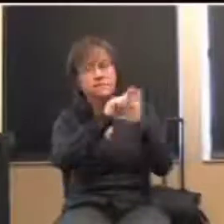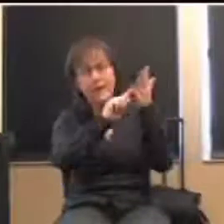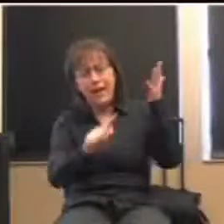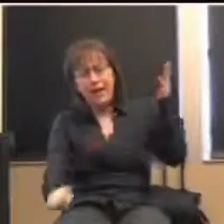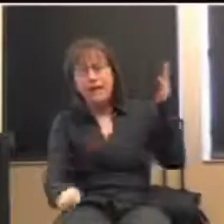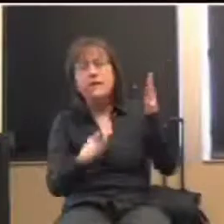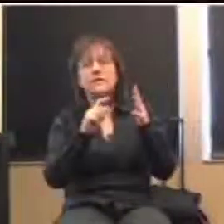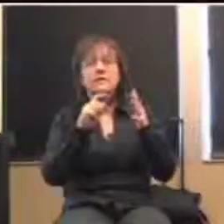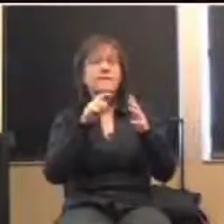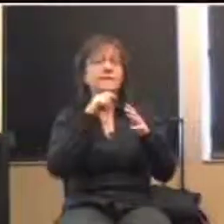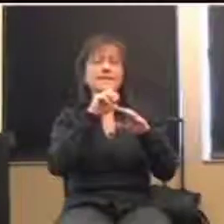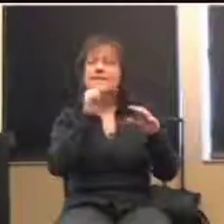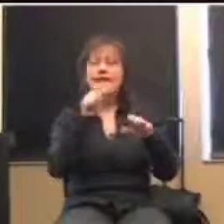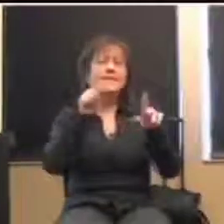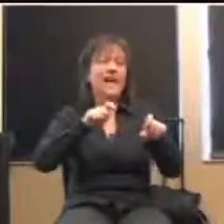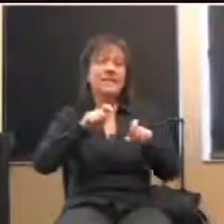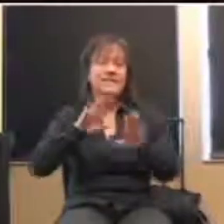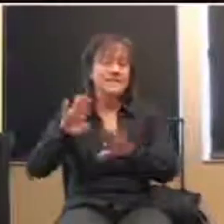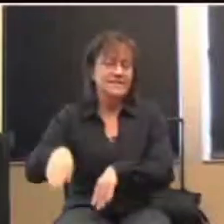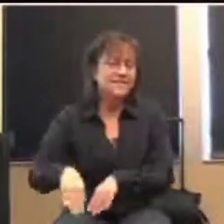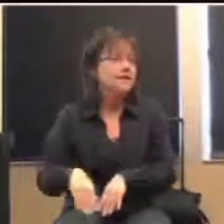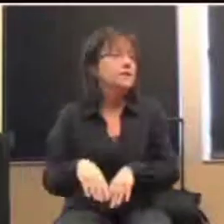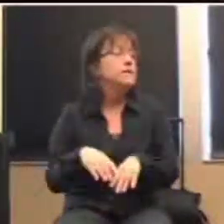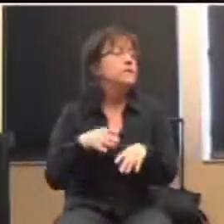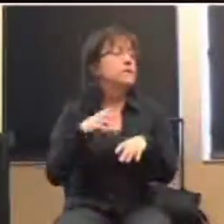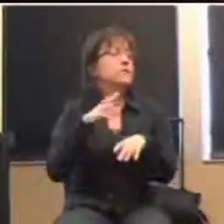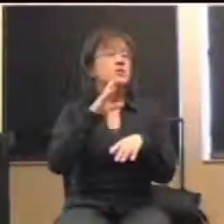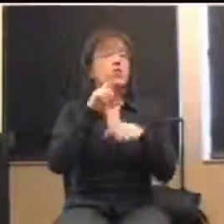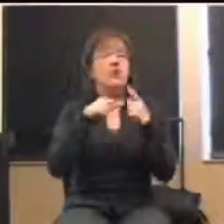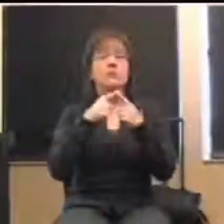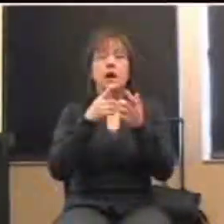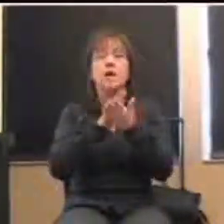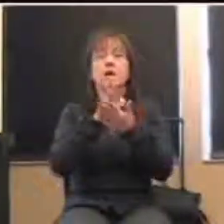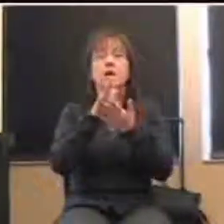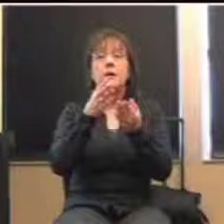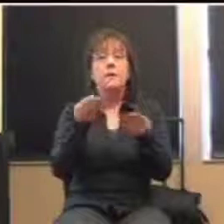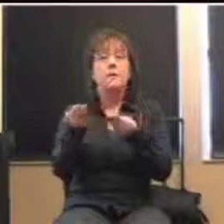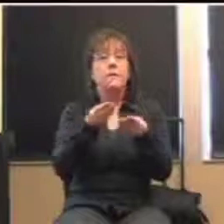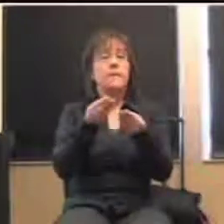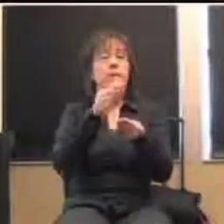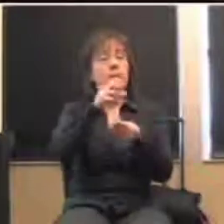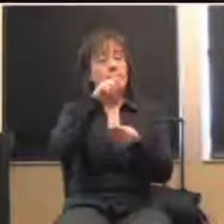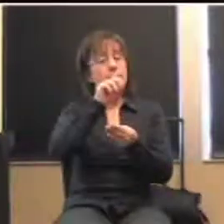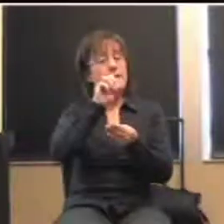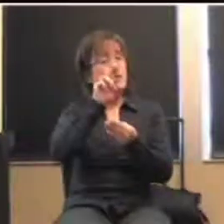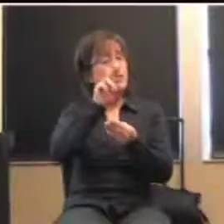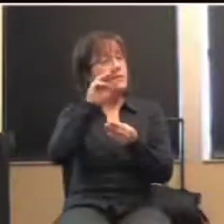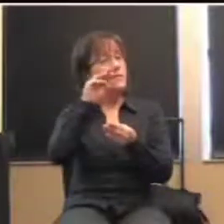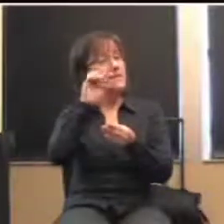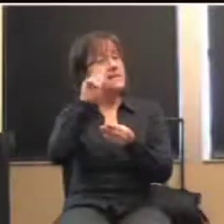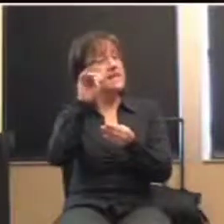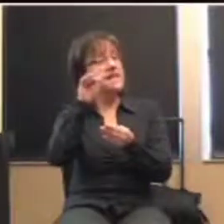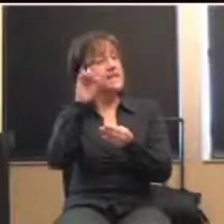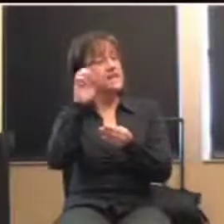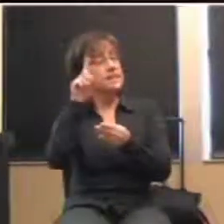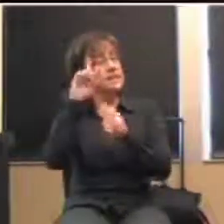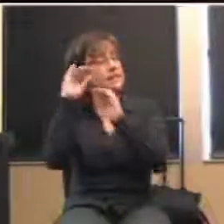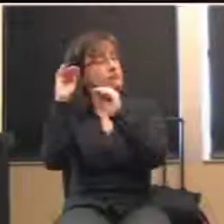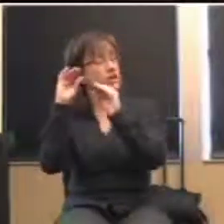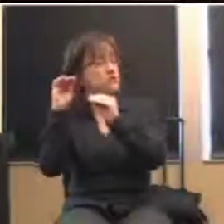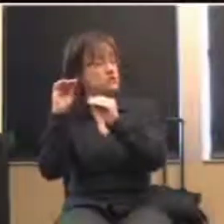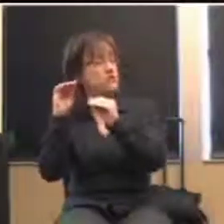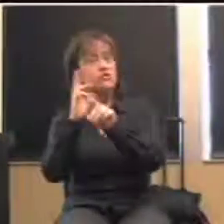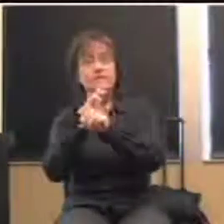to test anybody. We talked about peer-mediated instruction and using peers, different ways to do